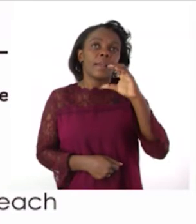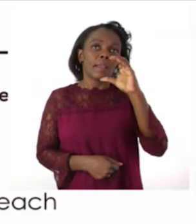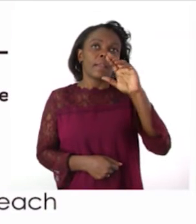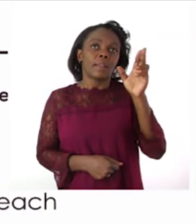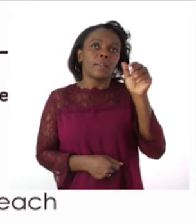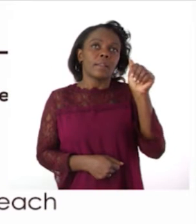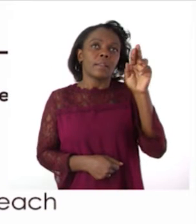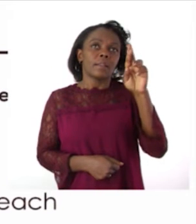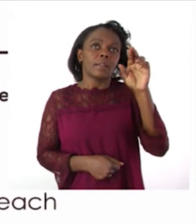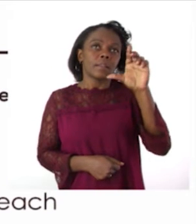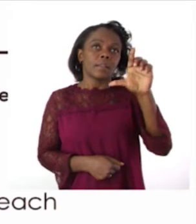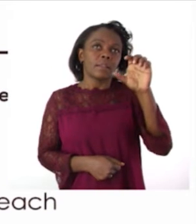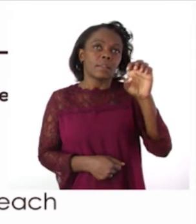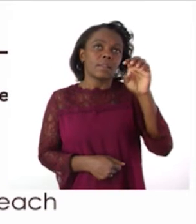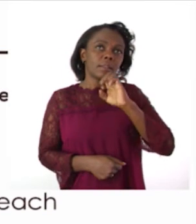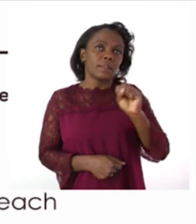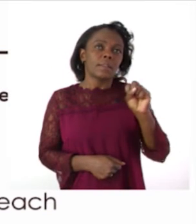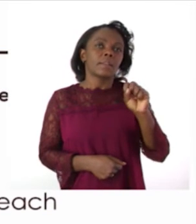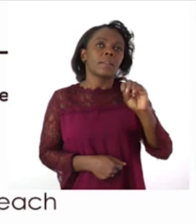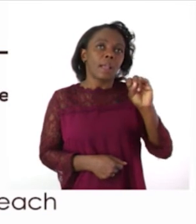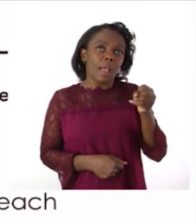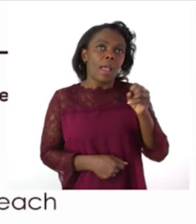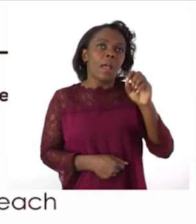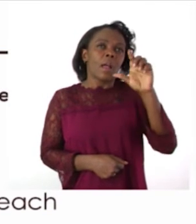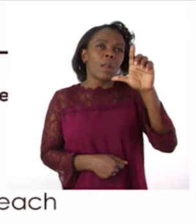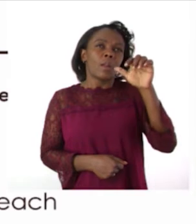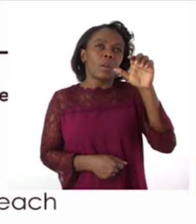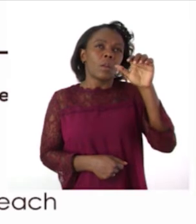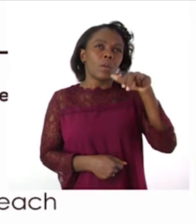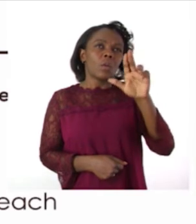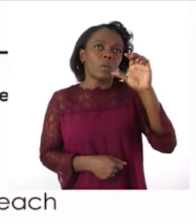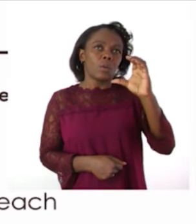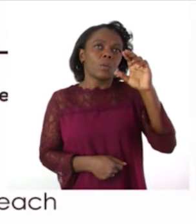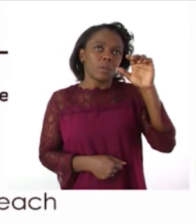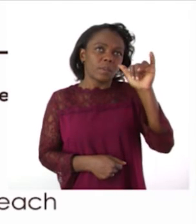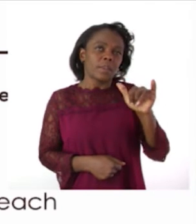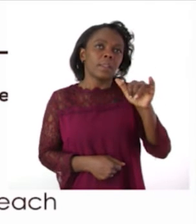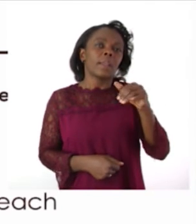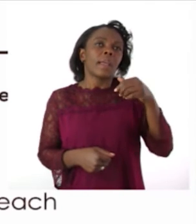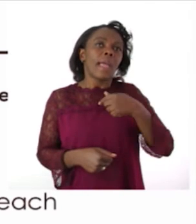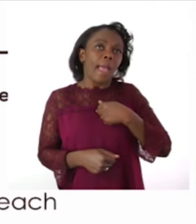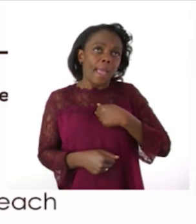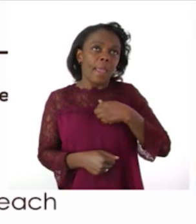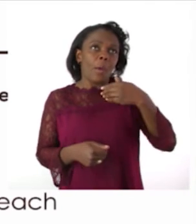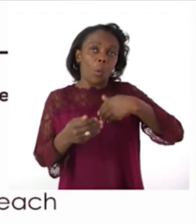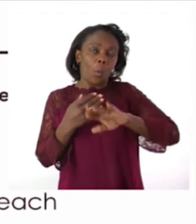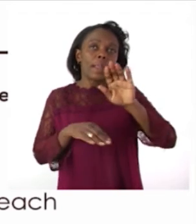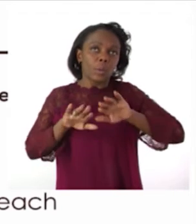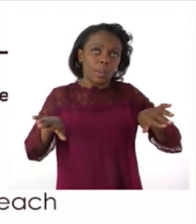Mary's story. Father, Charles, Lucy and I went to the beach